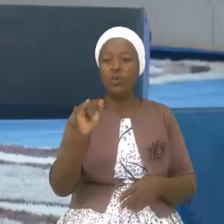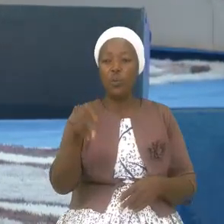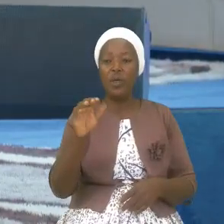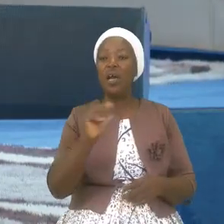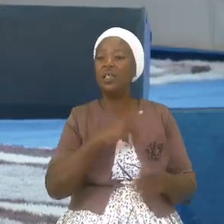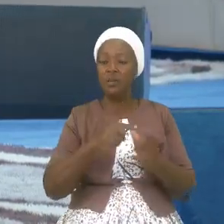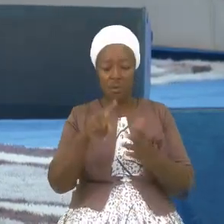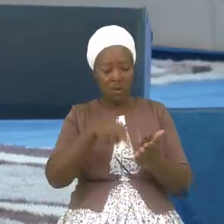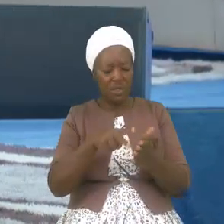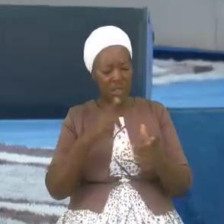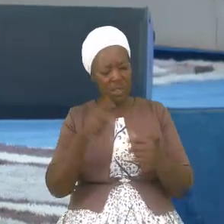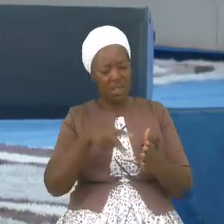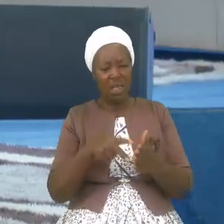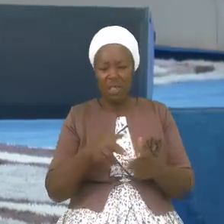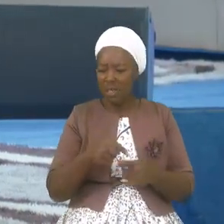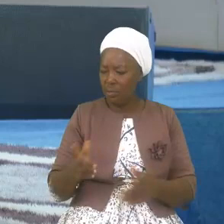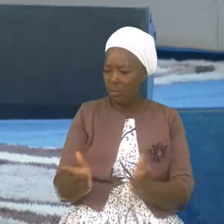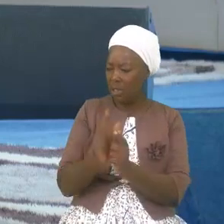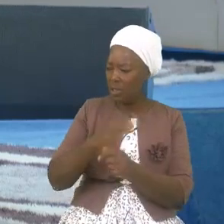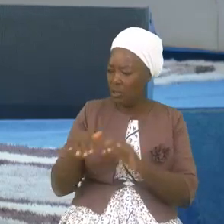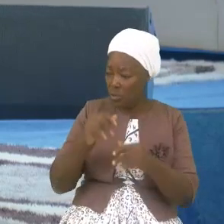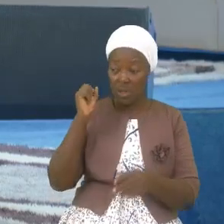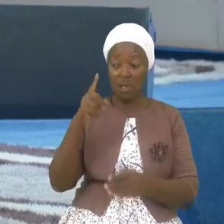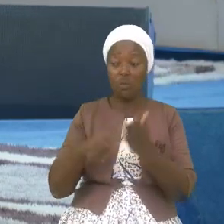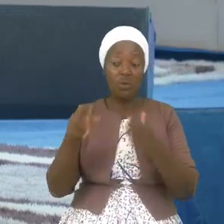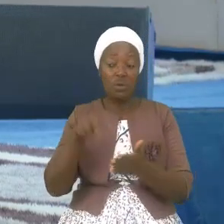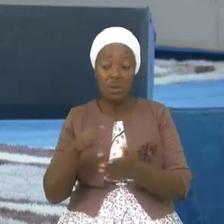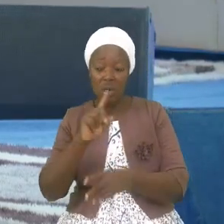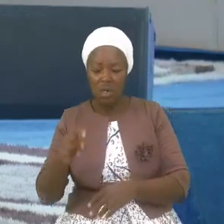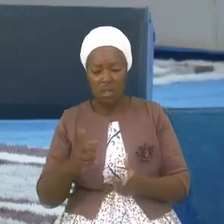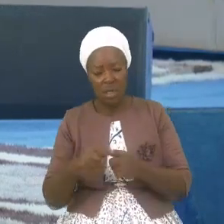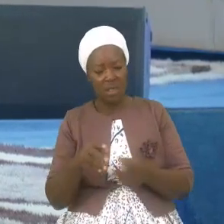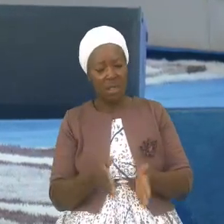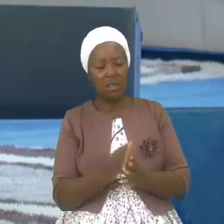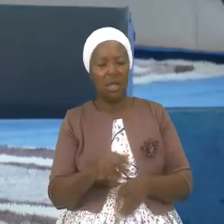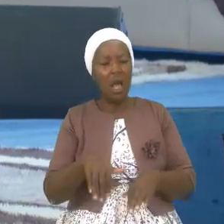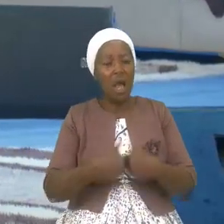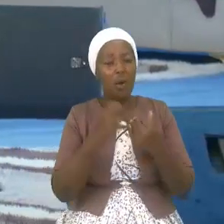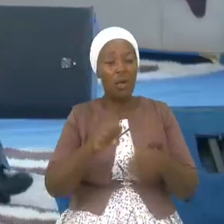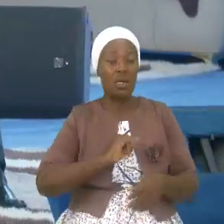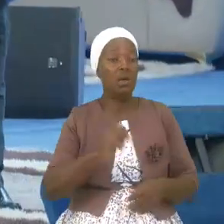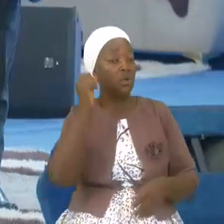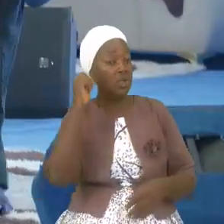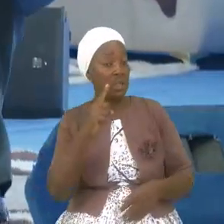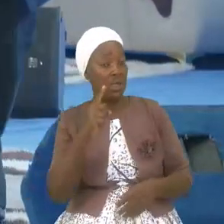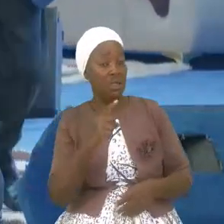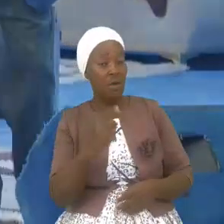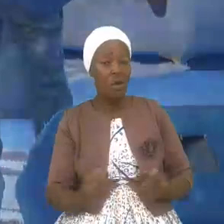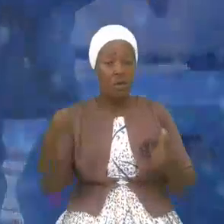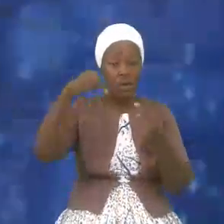said, how can I understand except some man should guide me? We